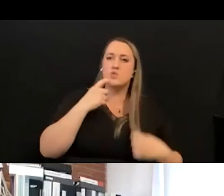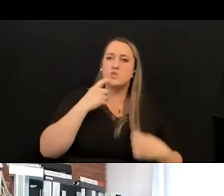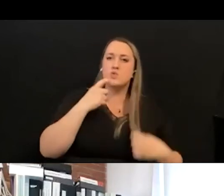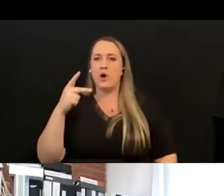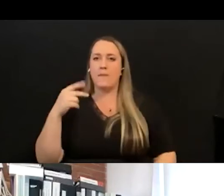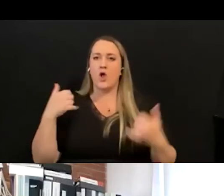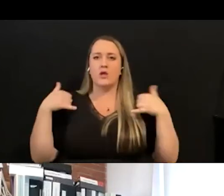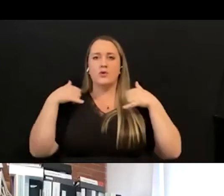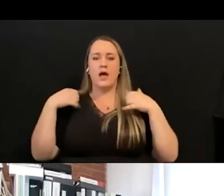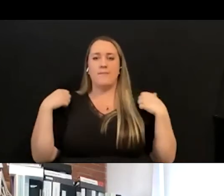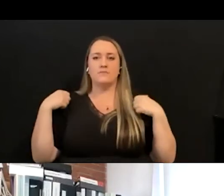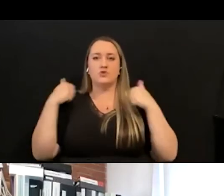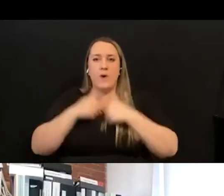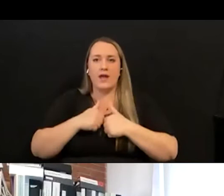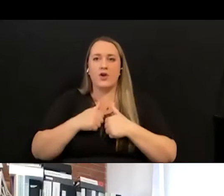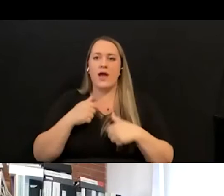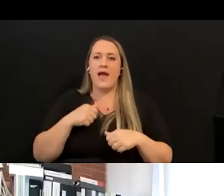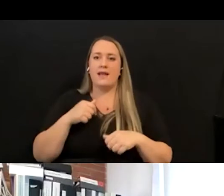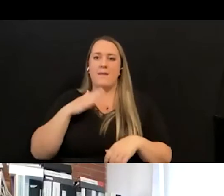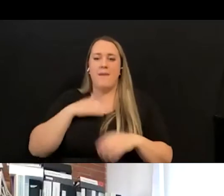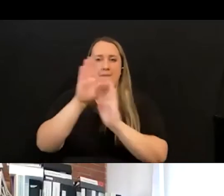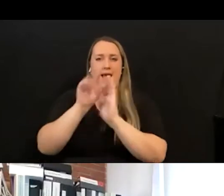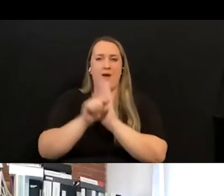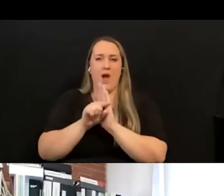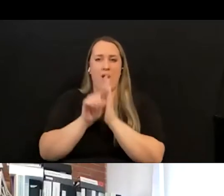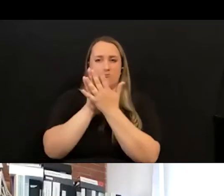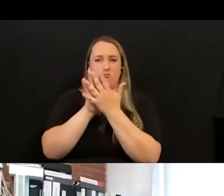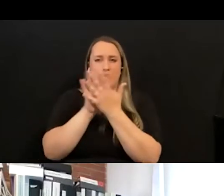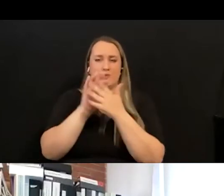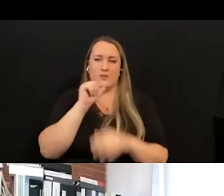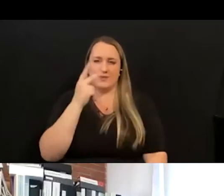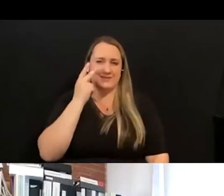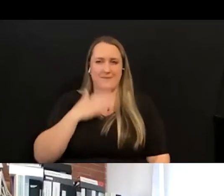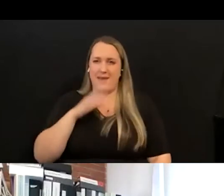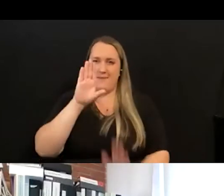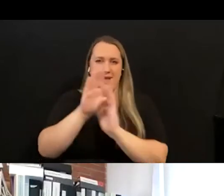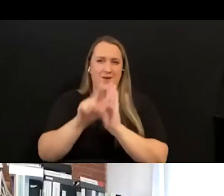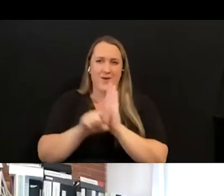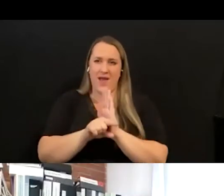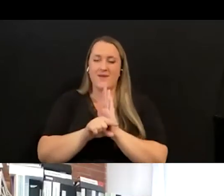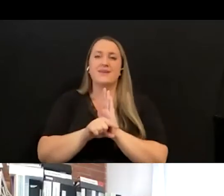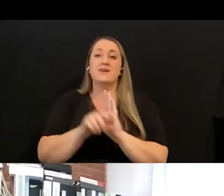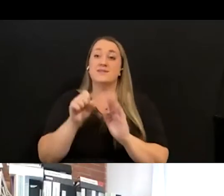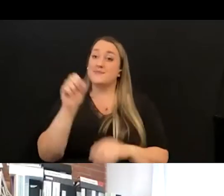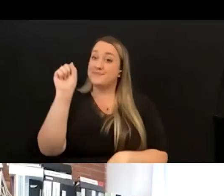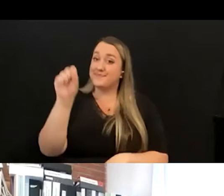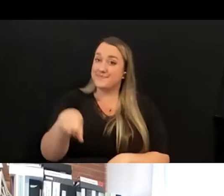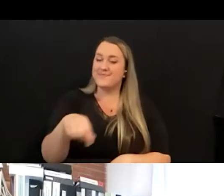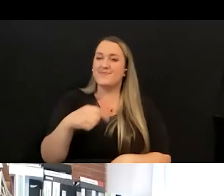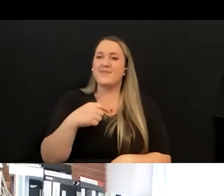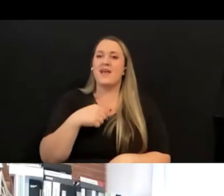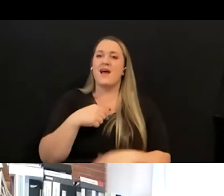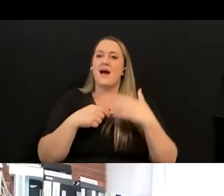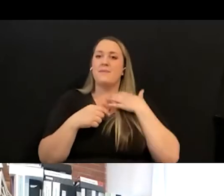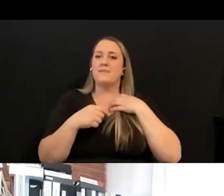and my background is blurred, so you don't see much of my background. So yeah, coming to the